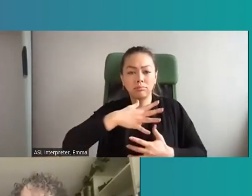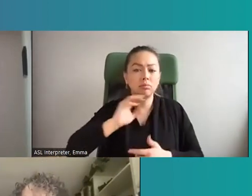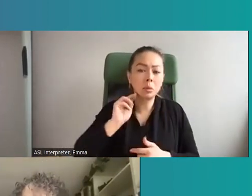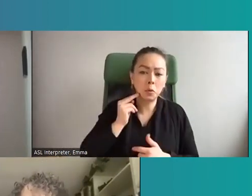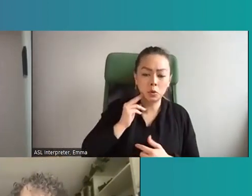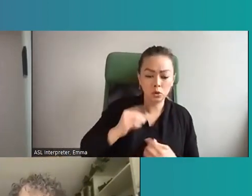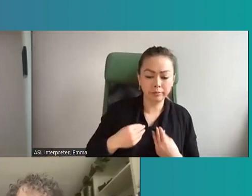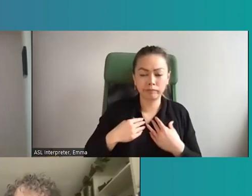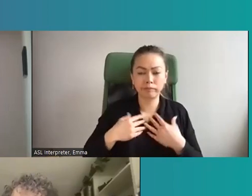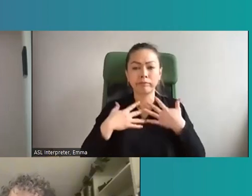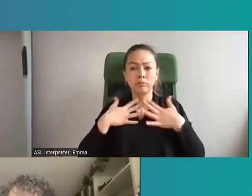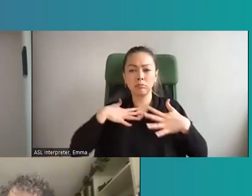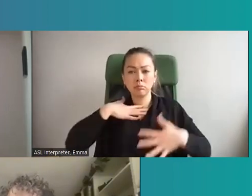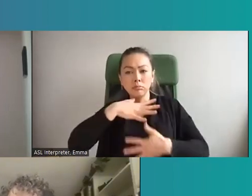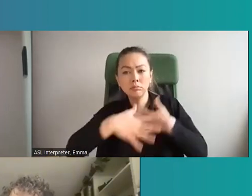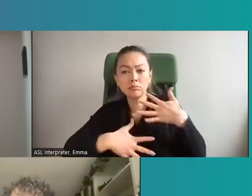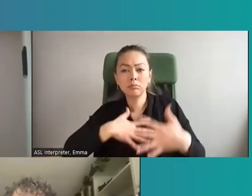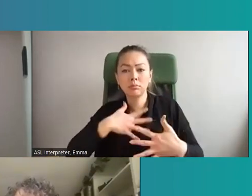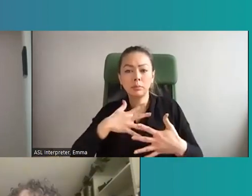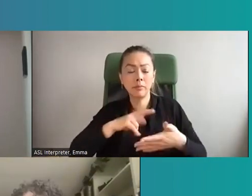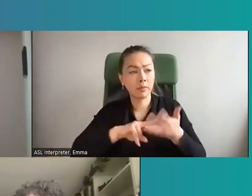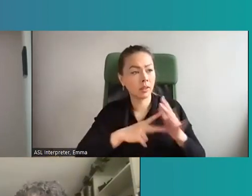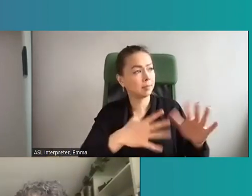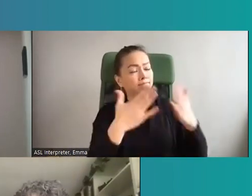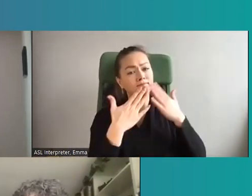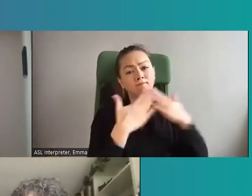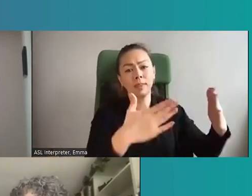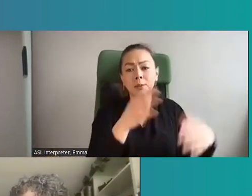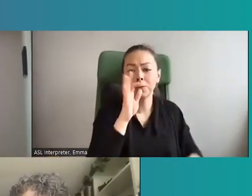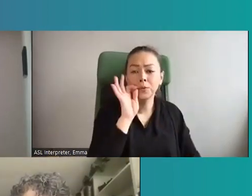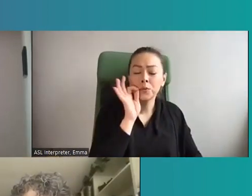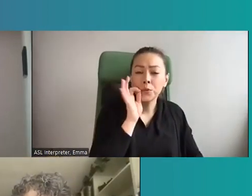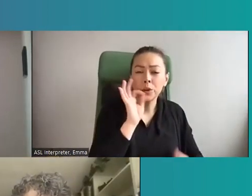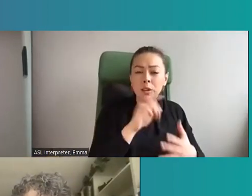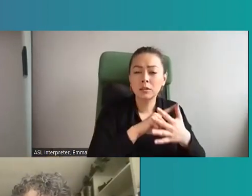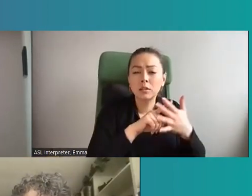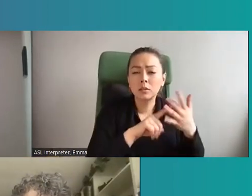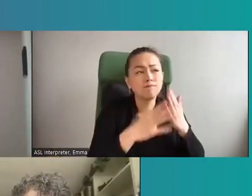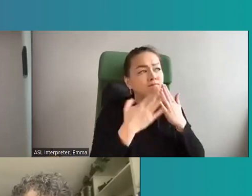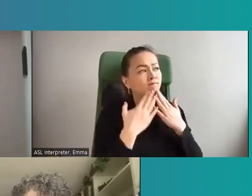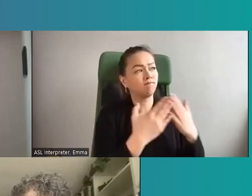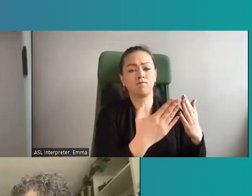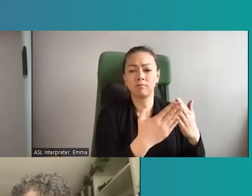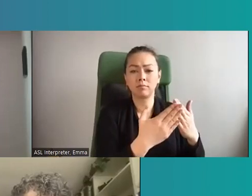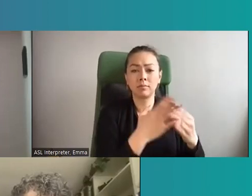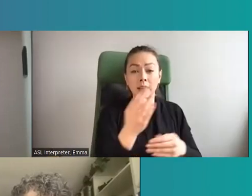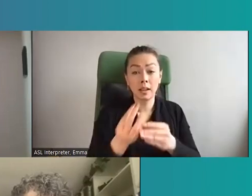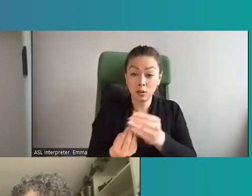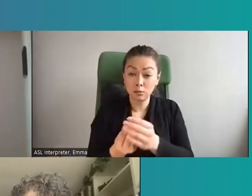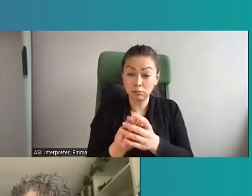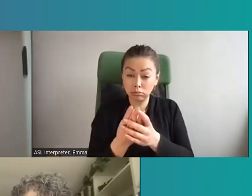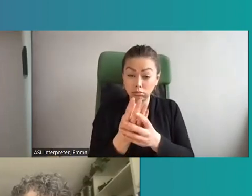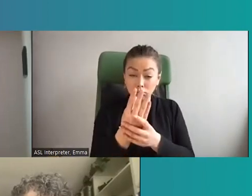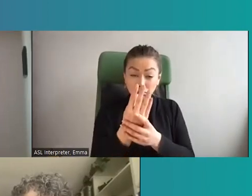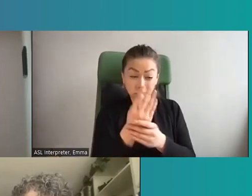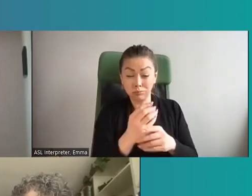need. And so we give thanks to the hanging fruits. And when the strawberry gets done its cycle, it'll go back